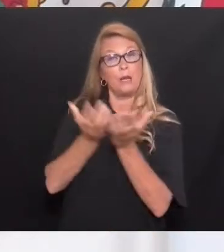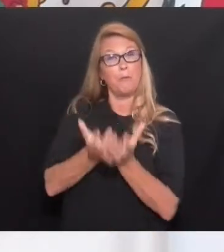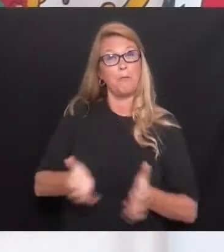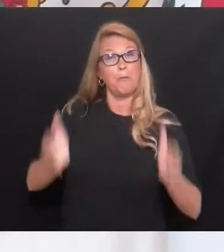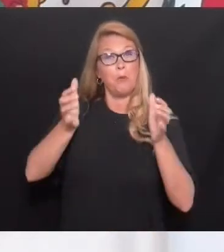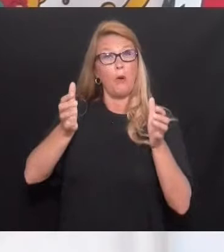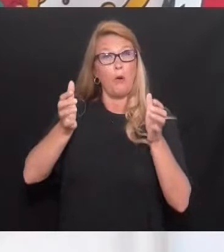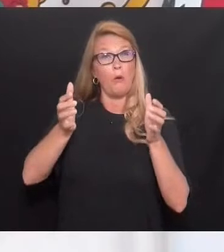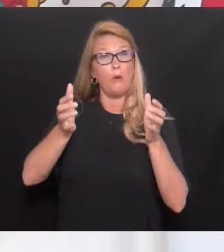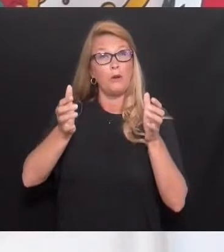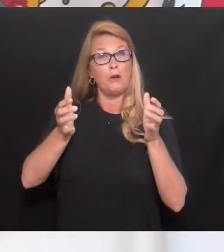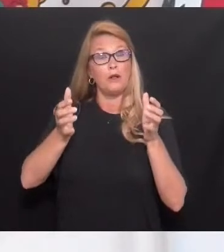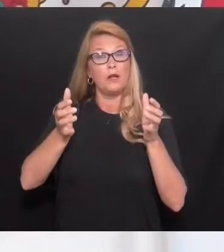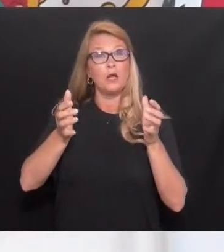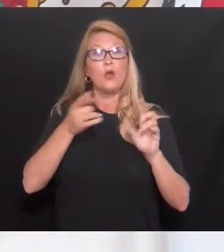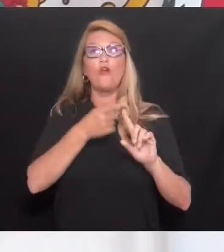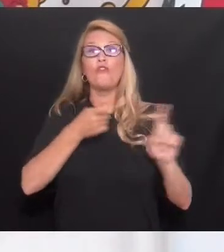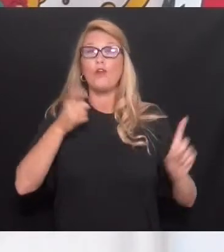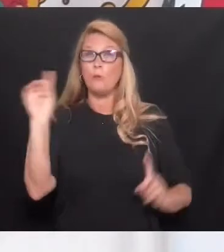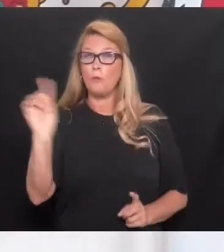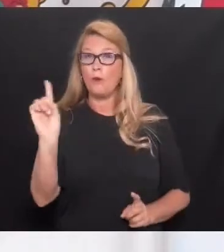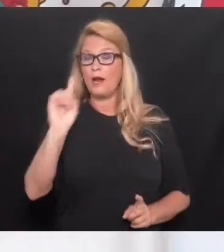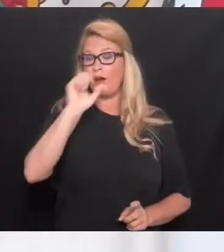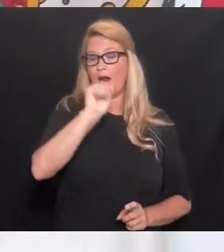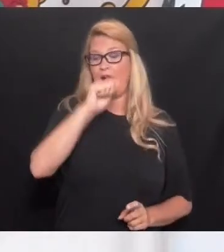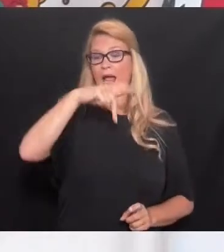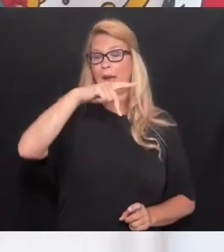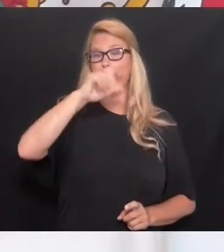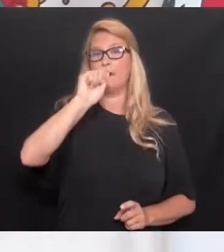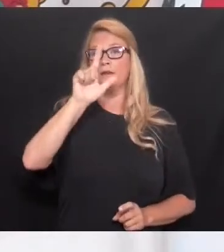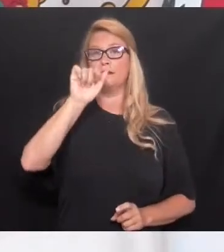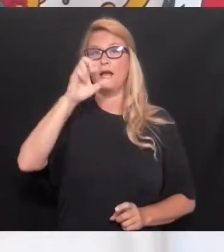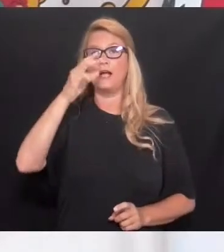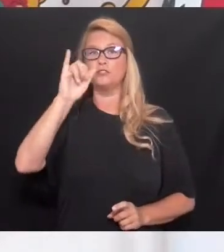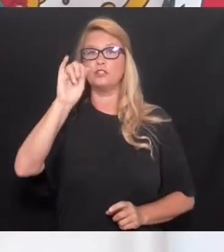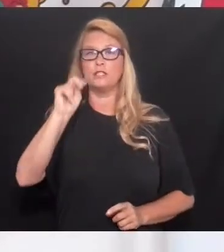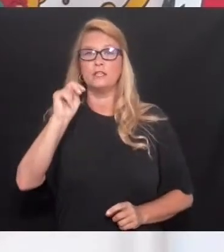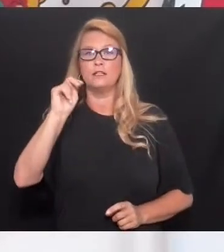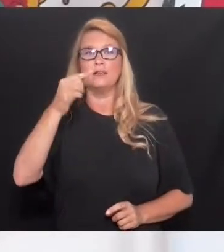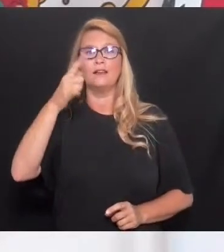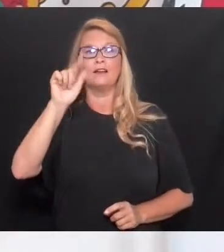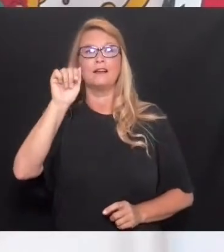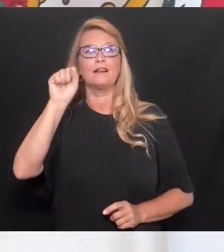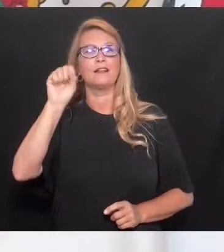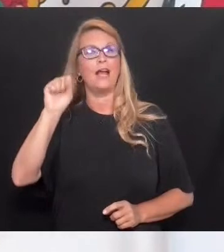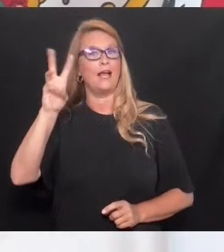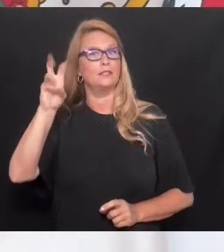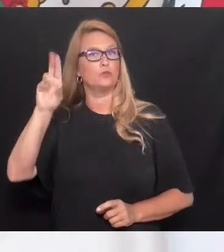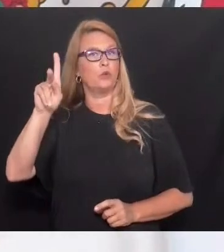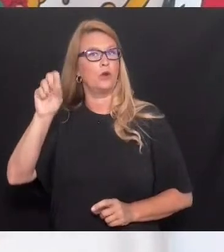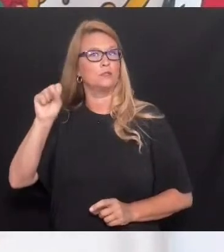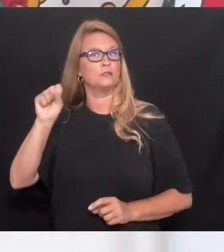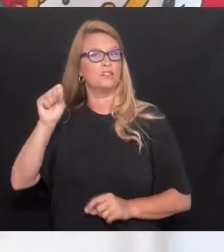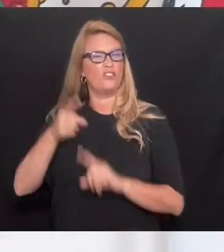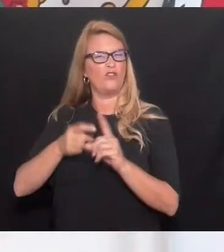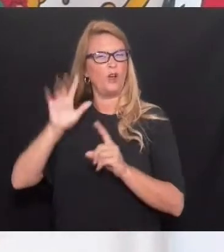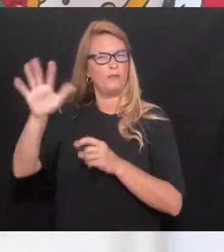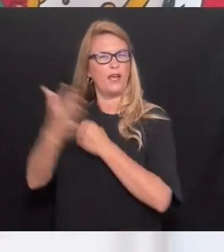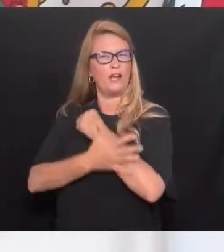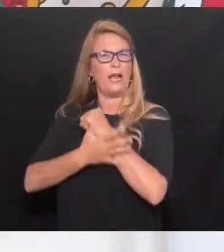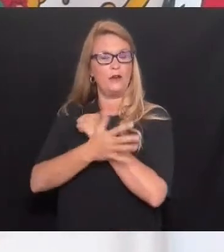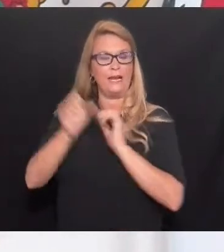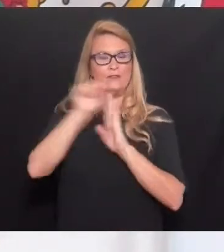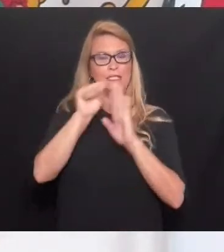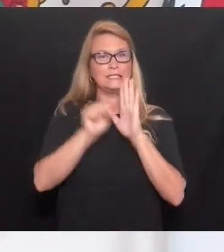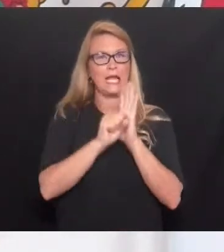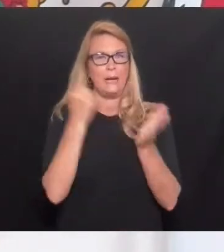it's from the Appalachian Glassworks people, you know, right there in Lewis County. You know, it's got our state emblem there,